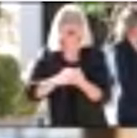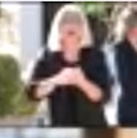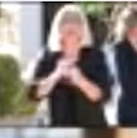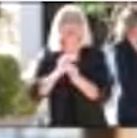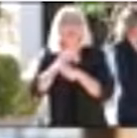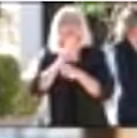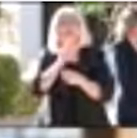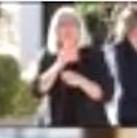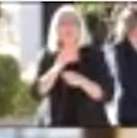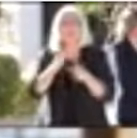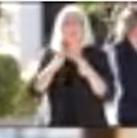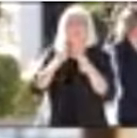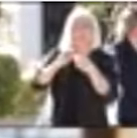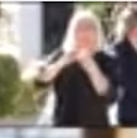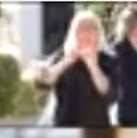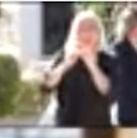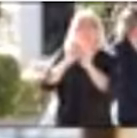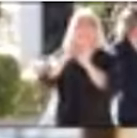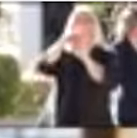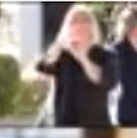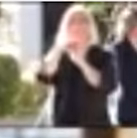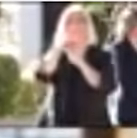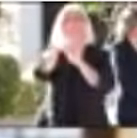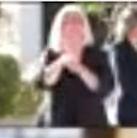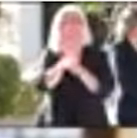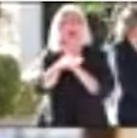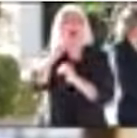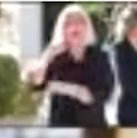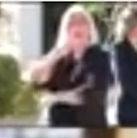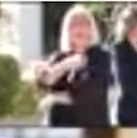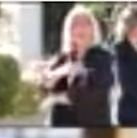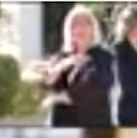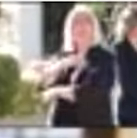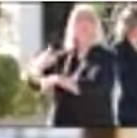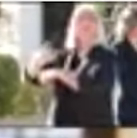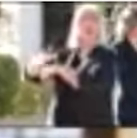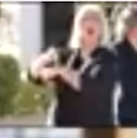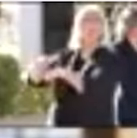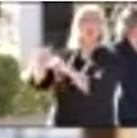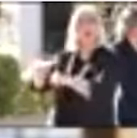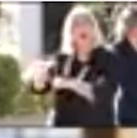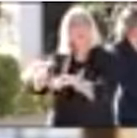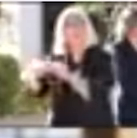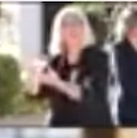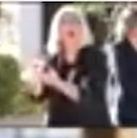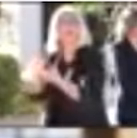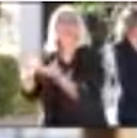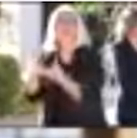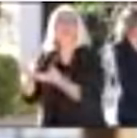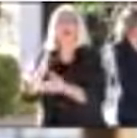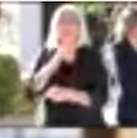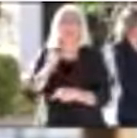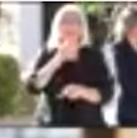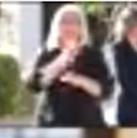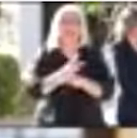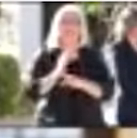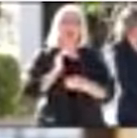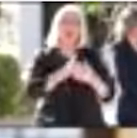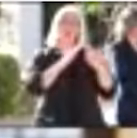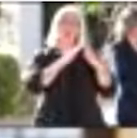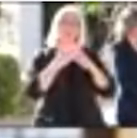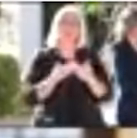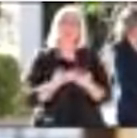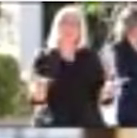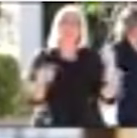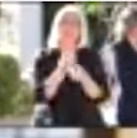ensure that access to healthcare is available, and help keep our community safe and